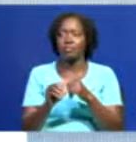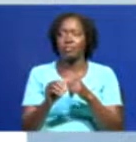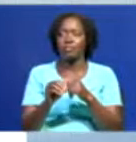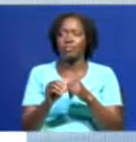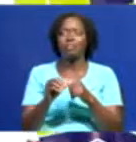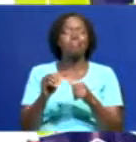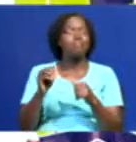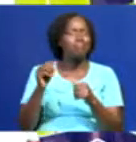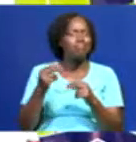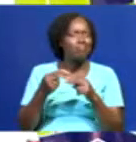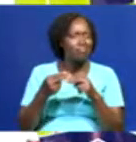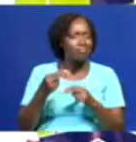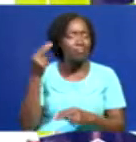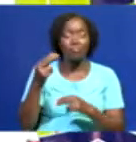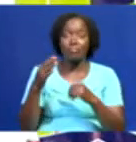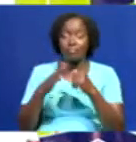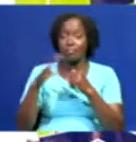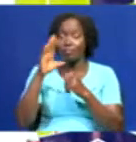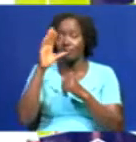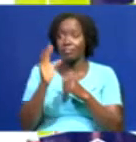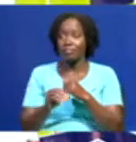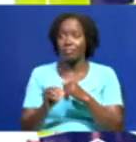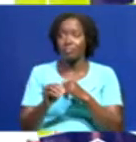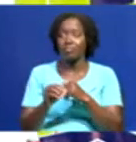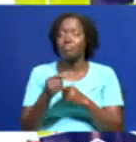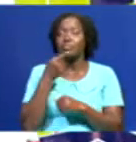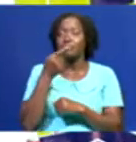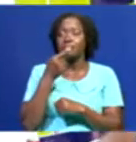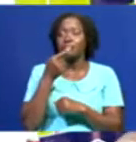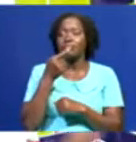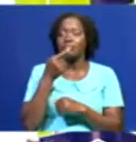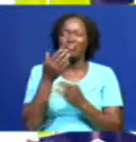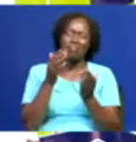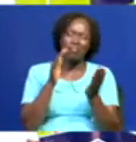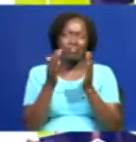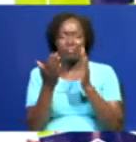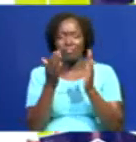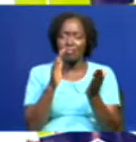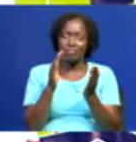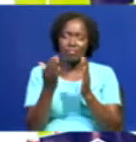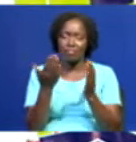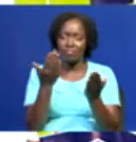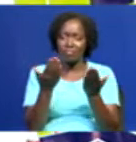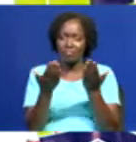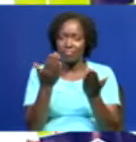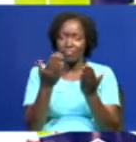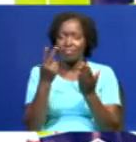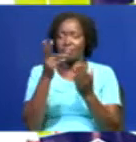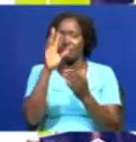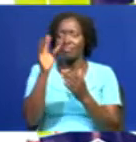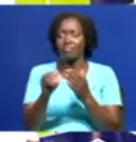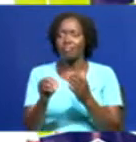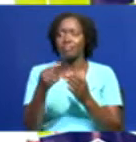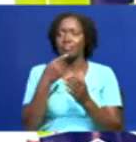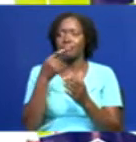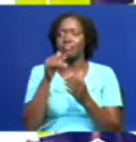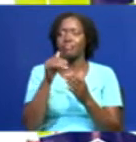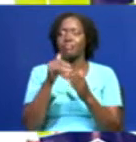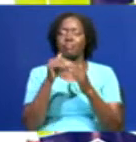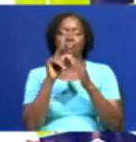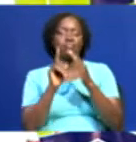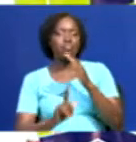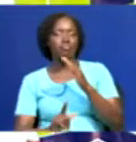is high. 9% mentioned it is average. 2% mentioned it is